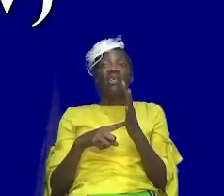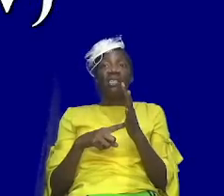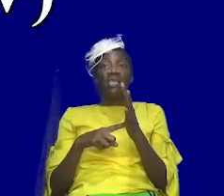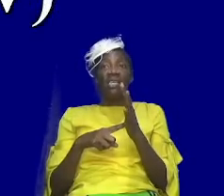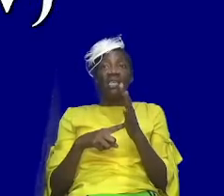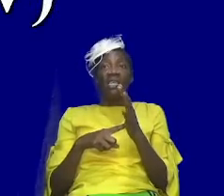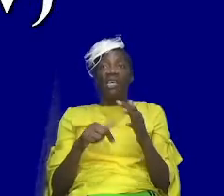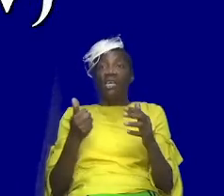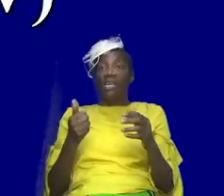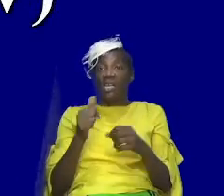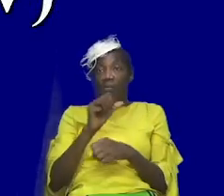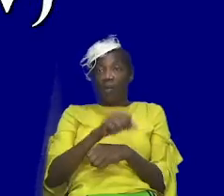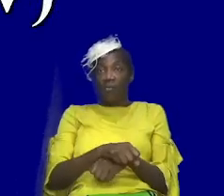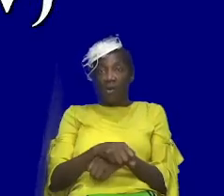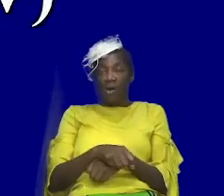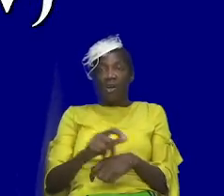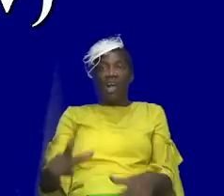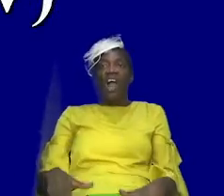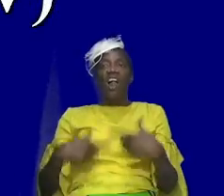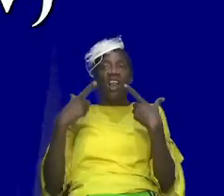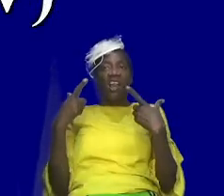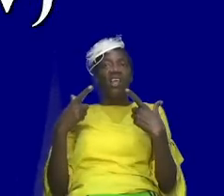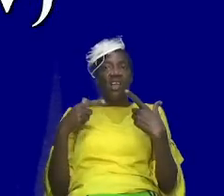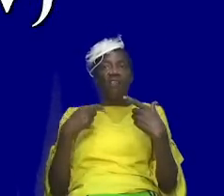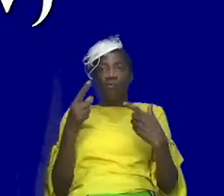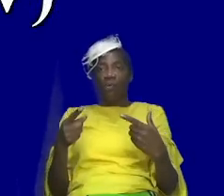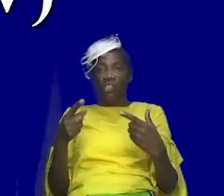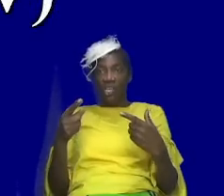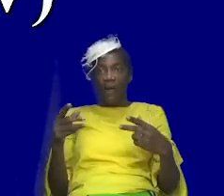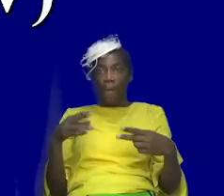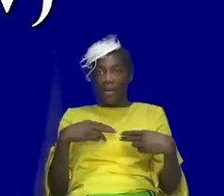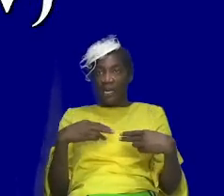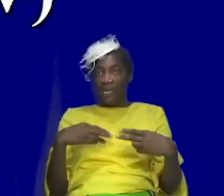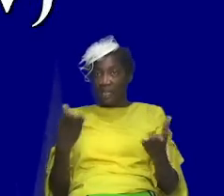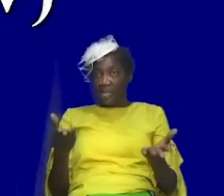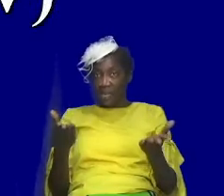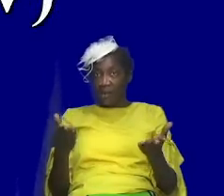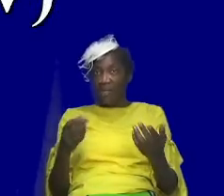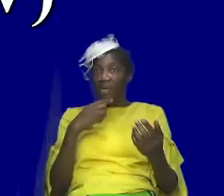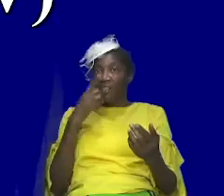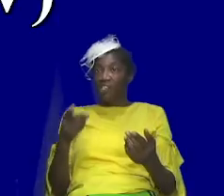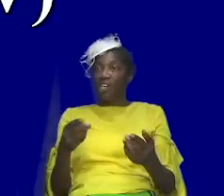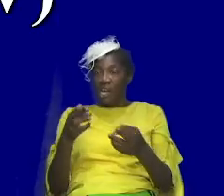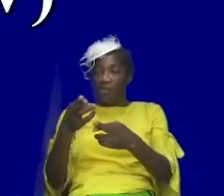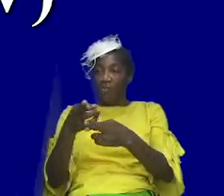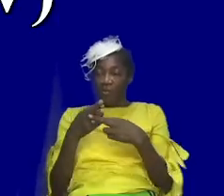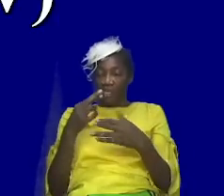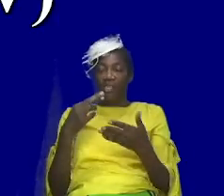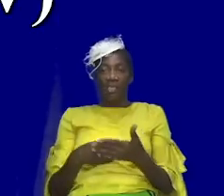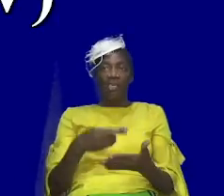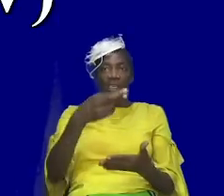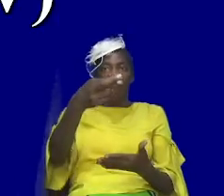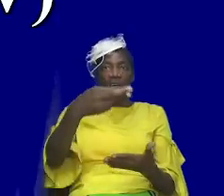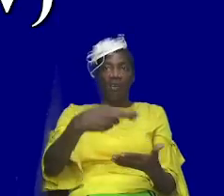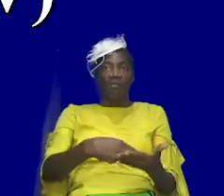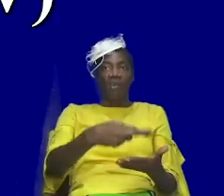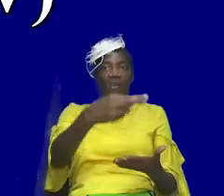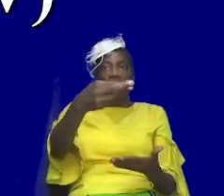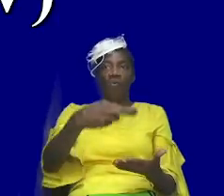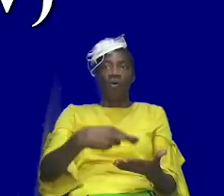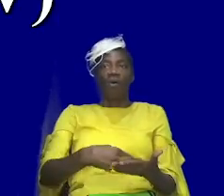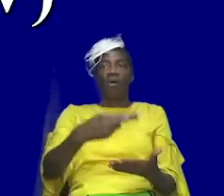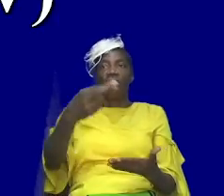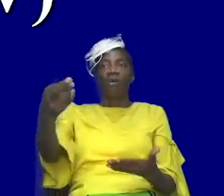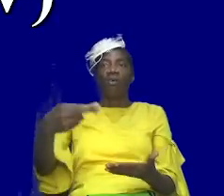if any man work, abide, which he hath built thereupon, he shall receive a reward. So